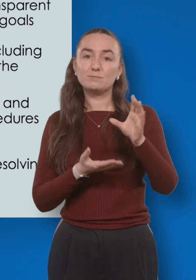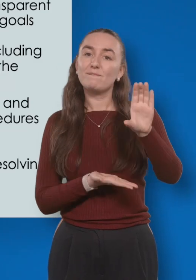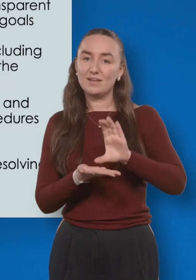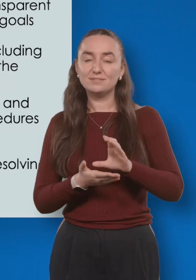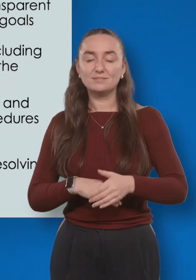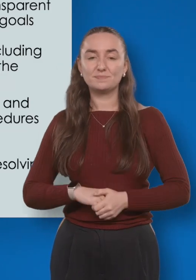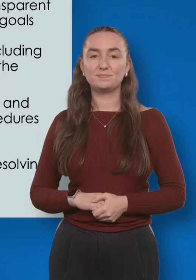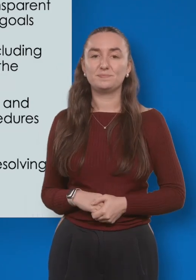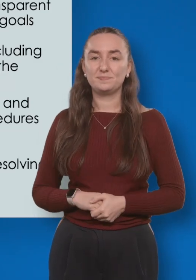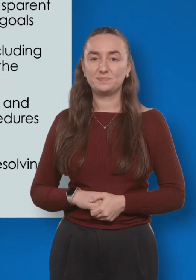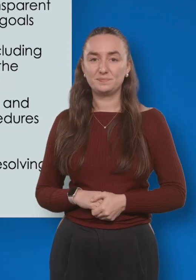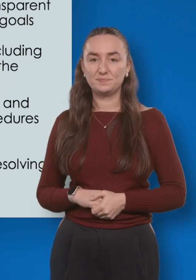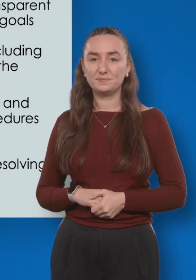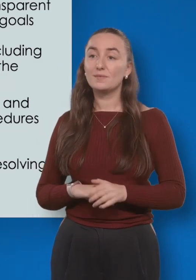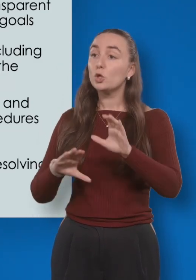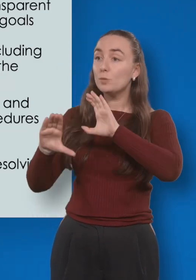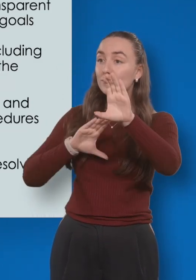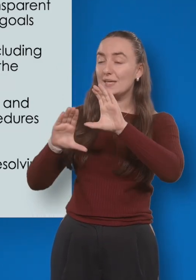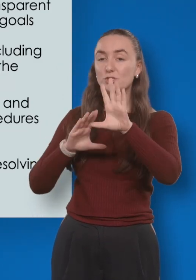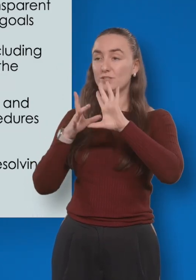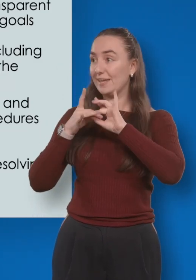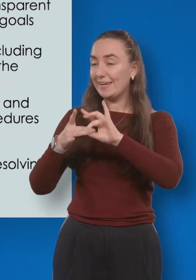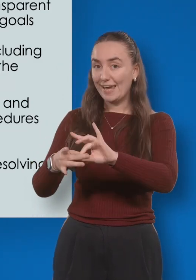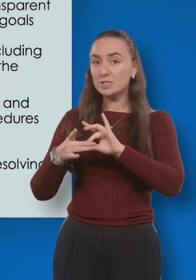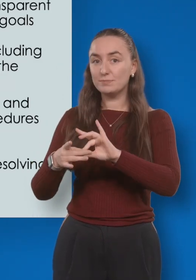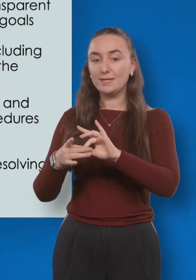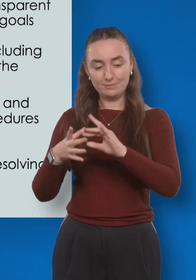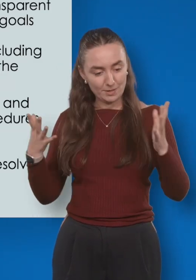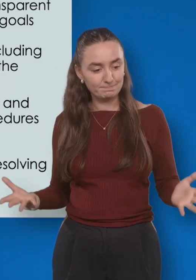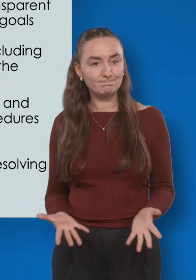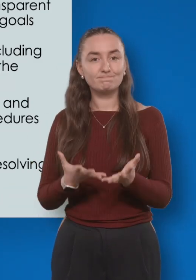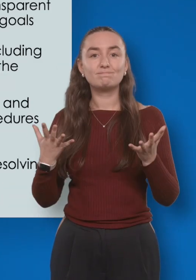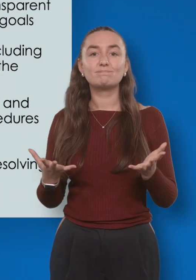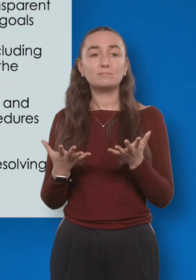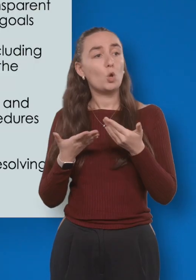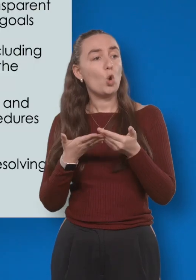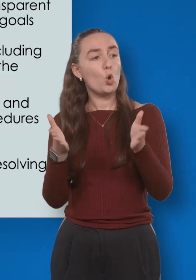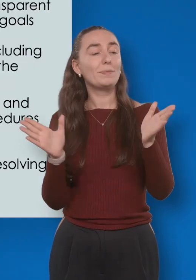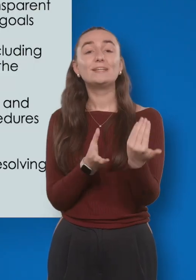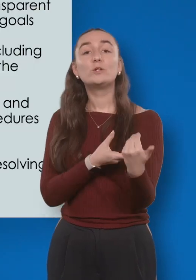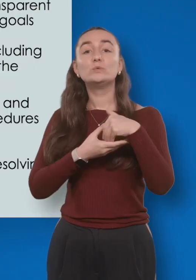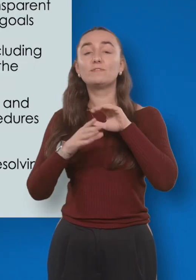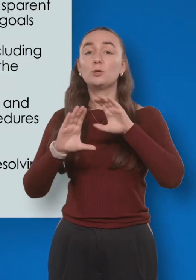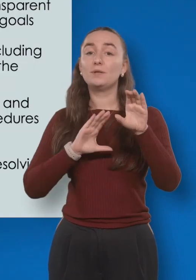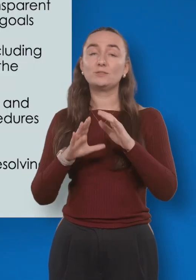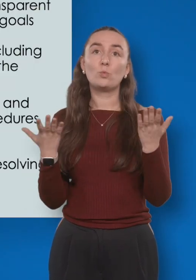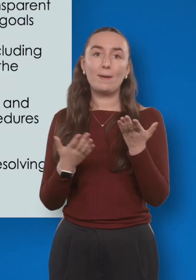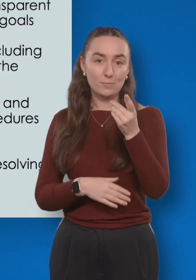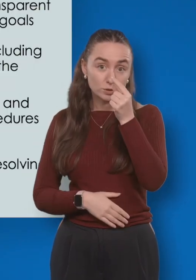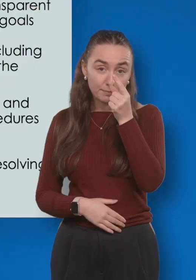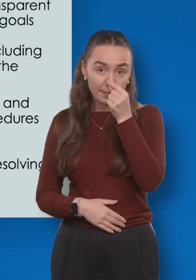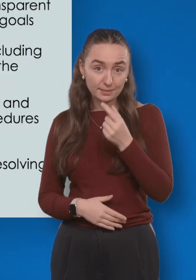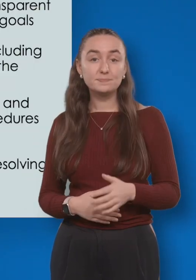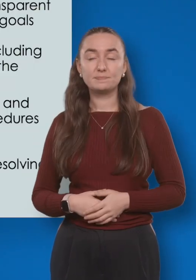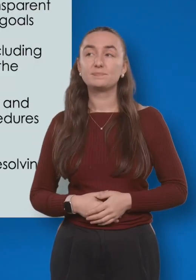Through communication and engagement, we foster open and inclusive communication wherever we can. So we